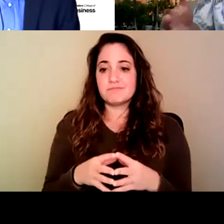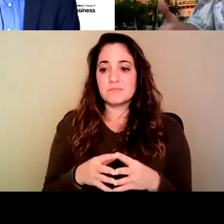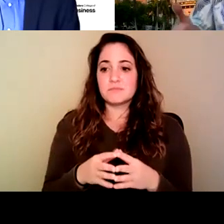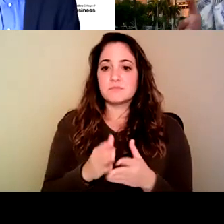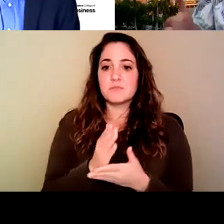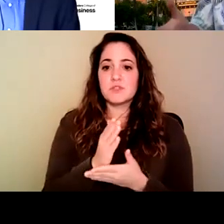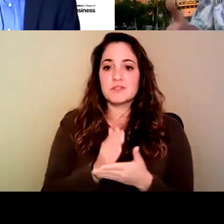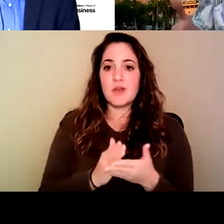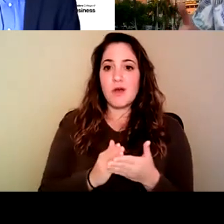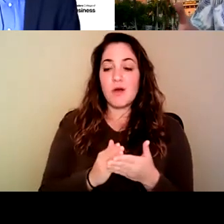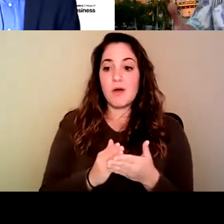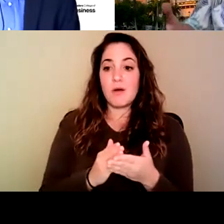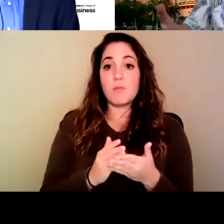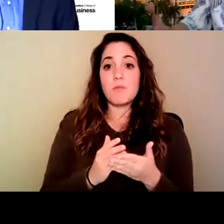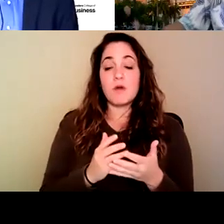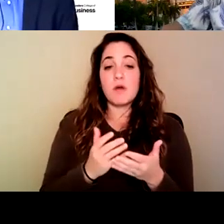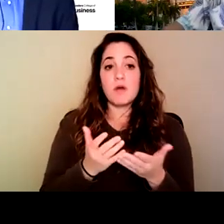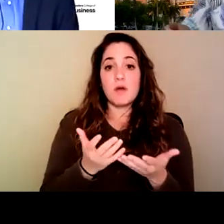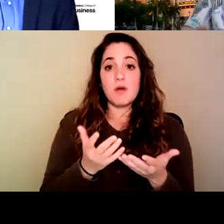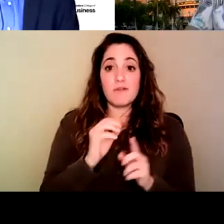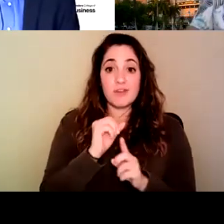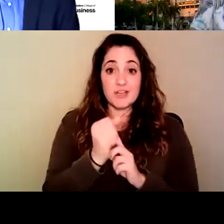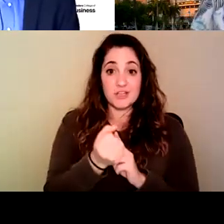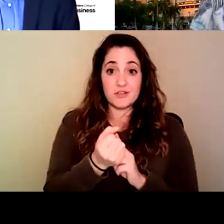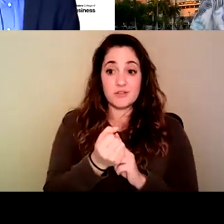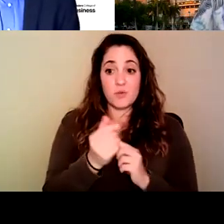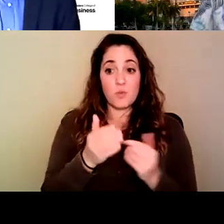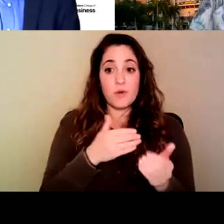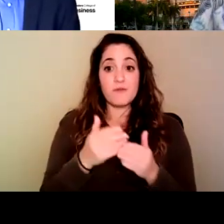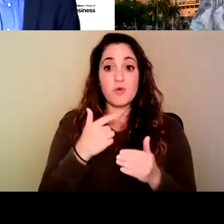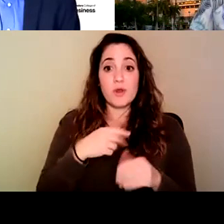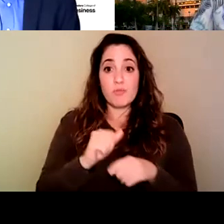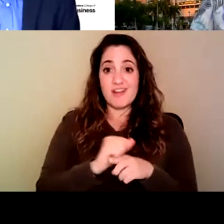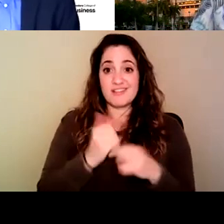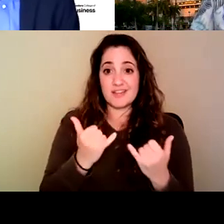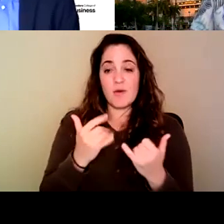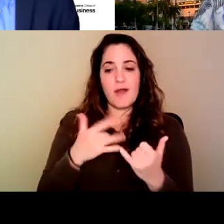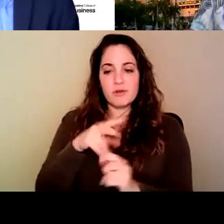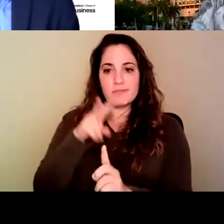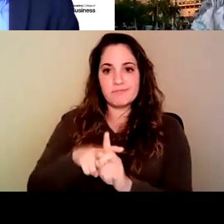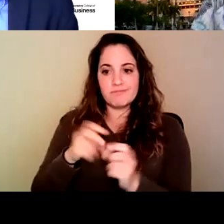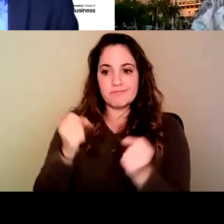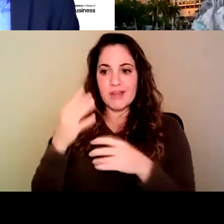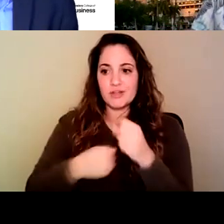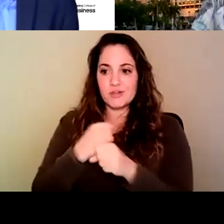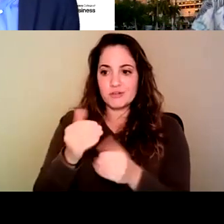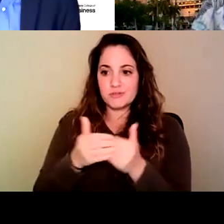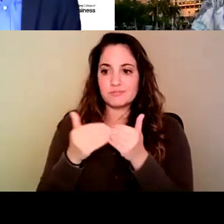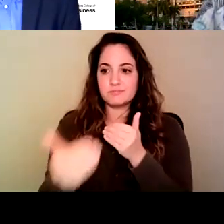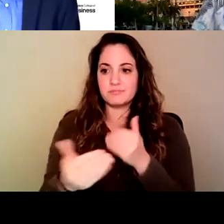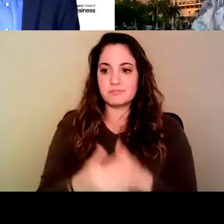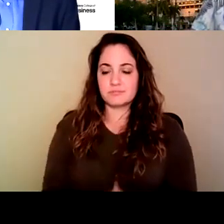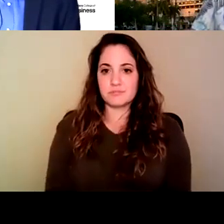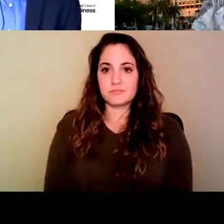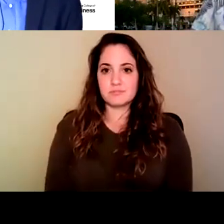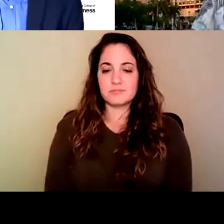the leftovers of this whole situation are going to be with us for many years. No, that's an interesting point that both you and Harvey